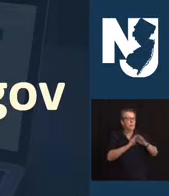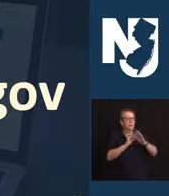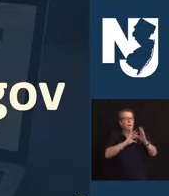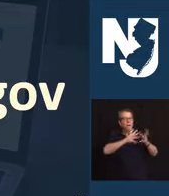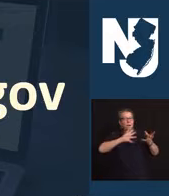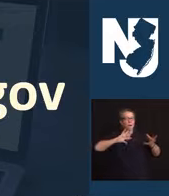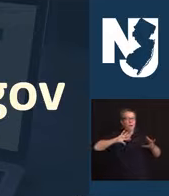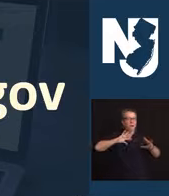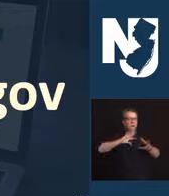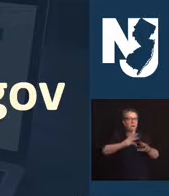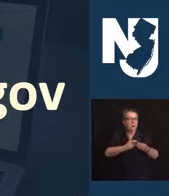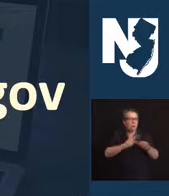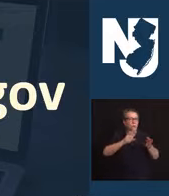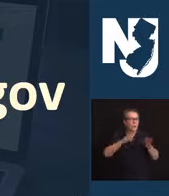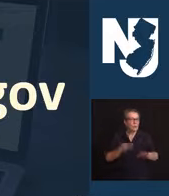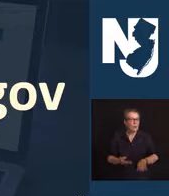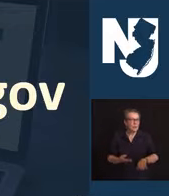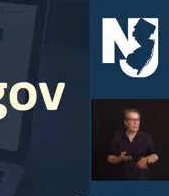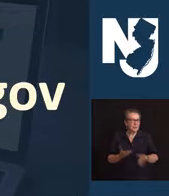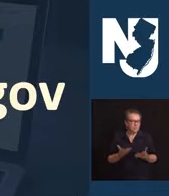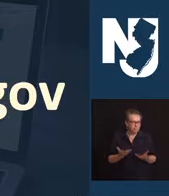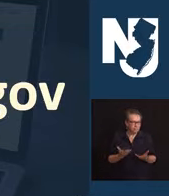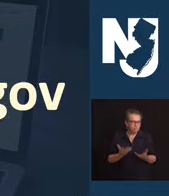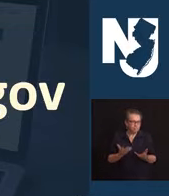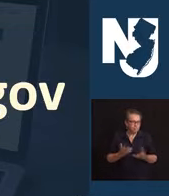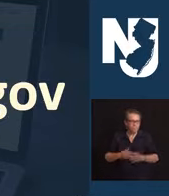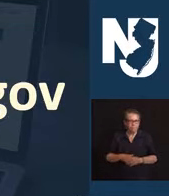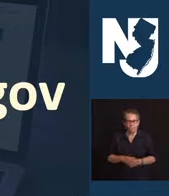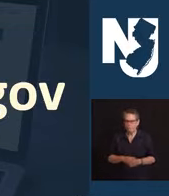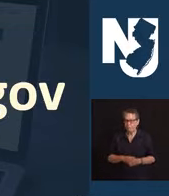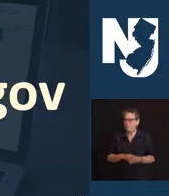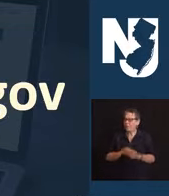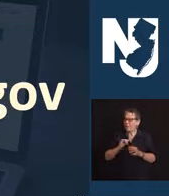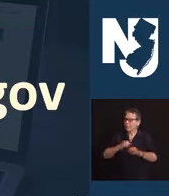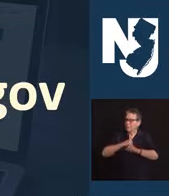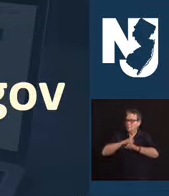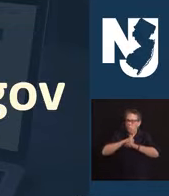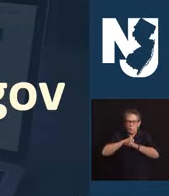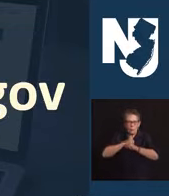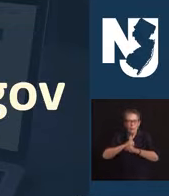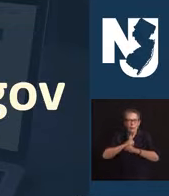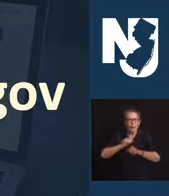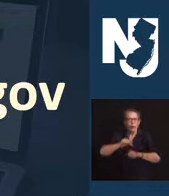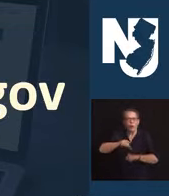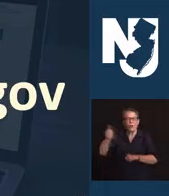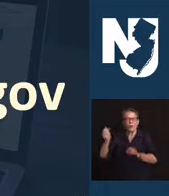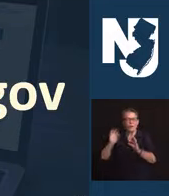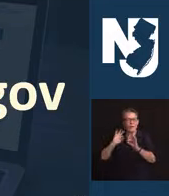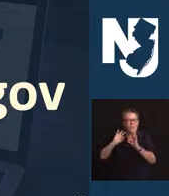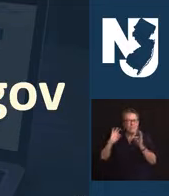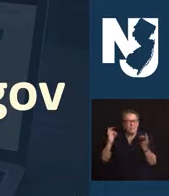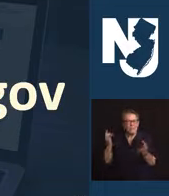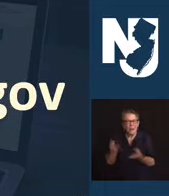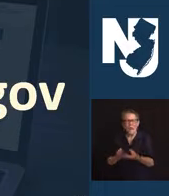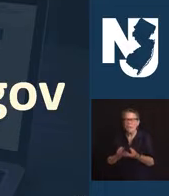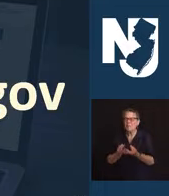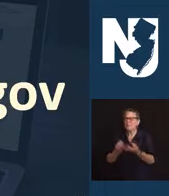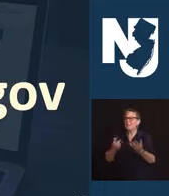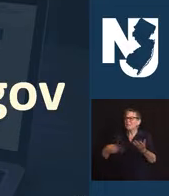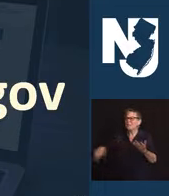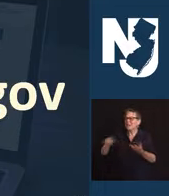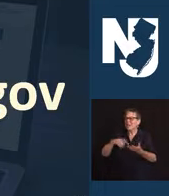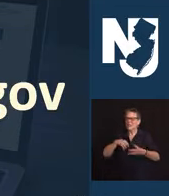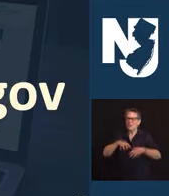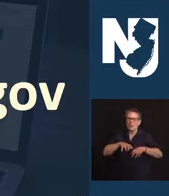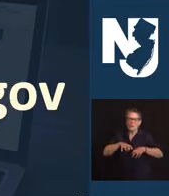on this fight in their memories and to protect countless other families from having to experience the grief of losing a loved one to this